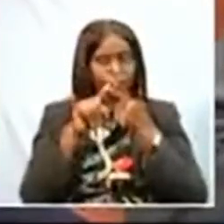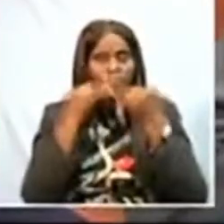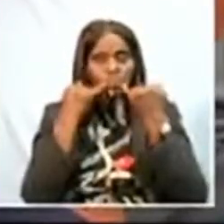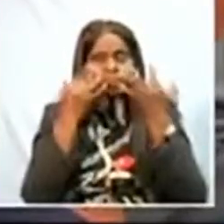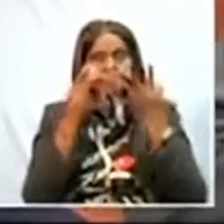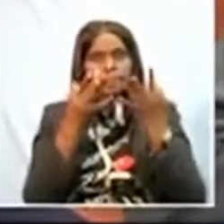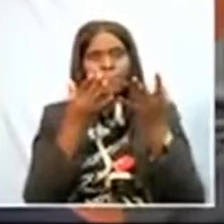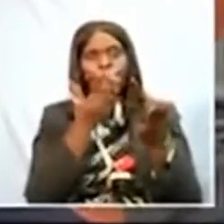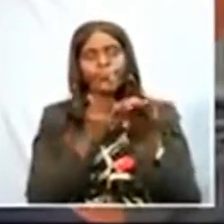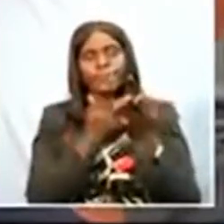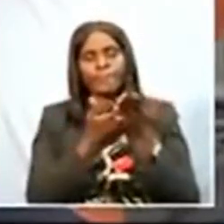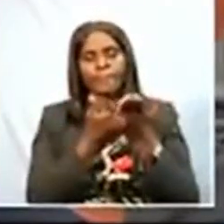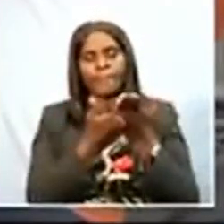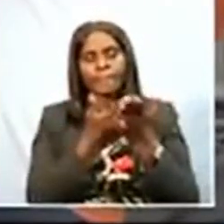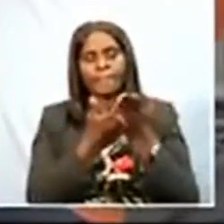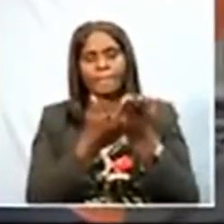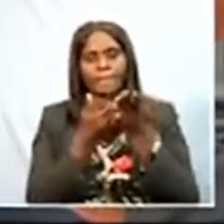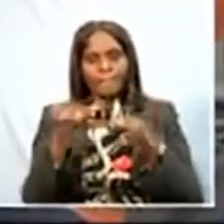that the